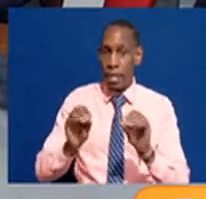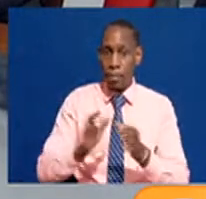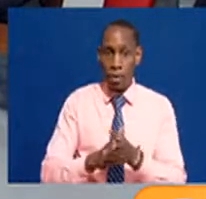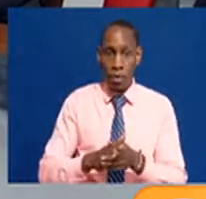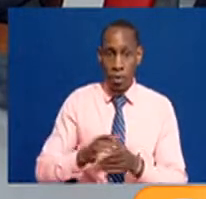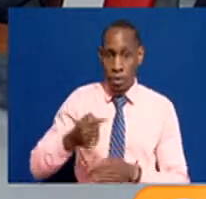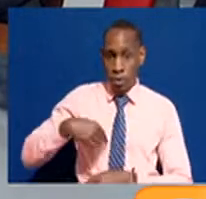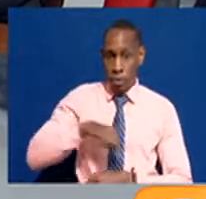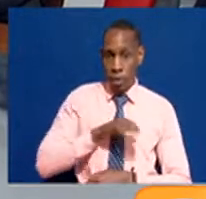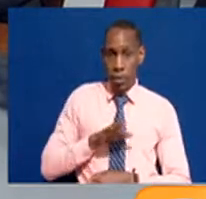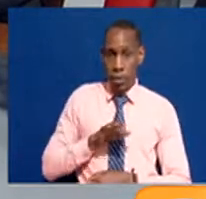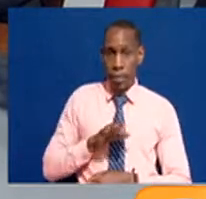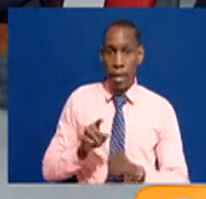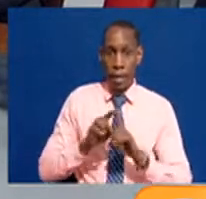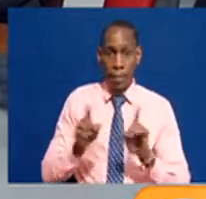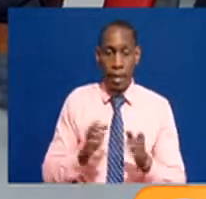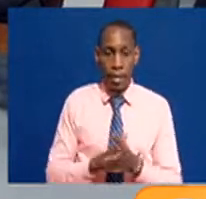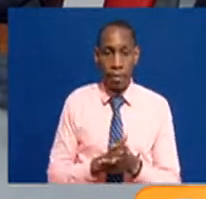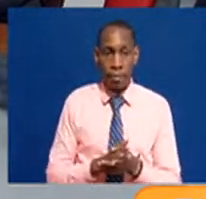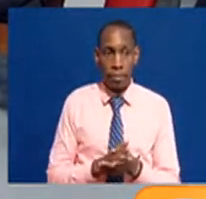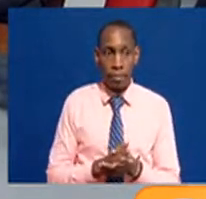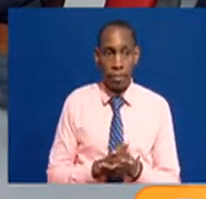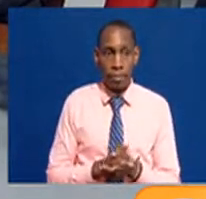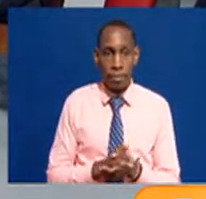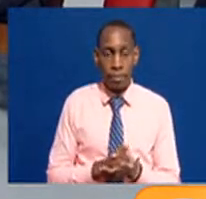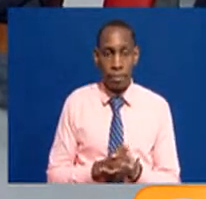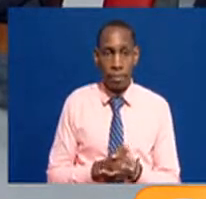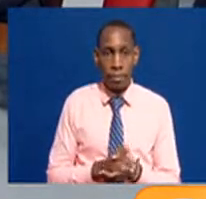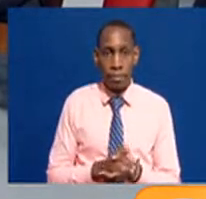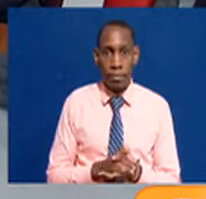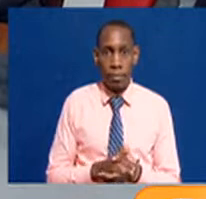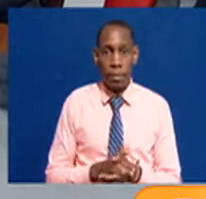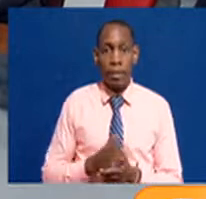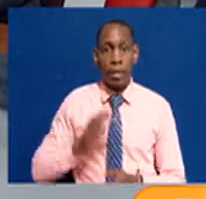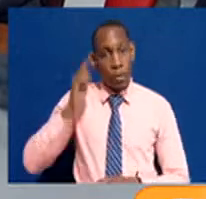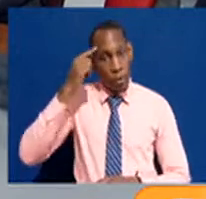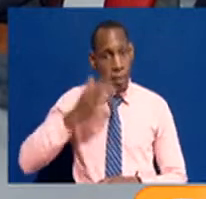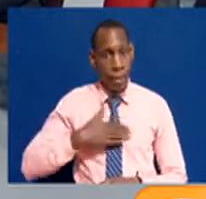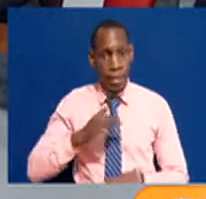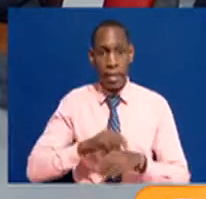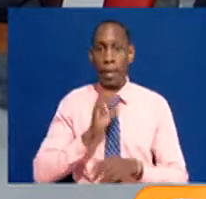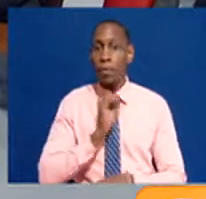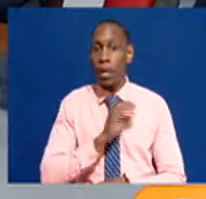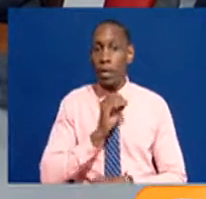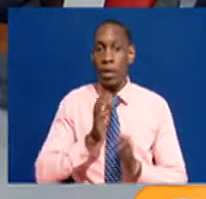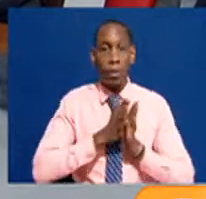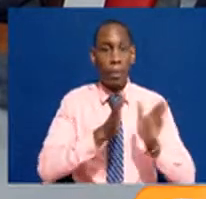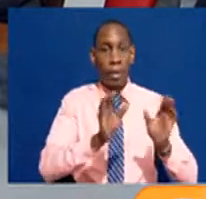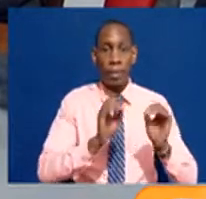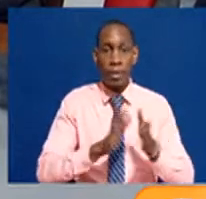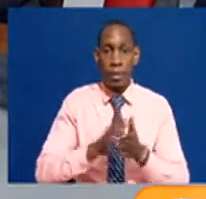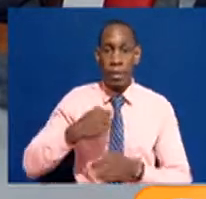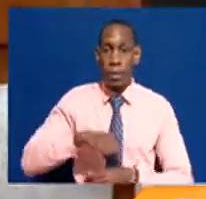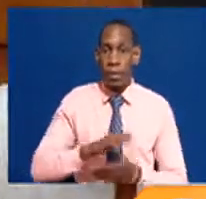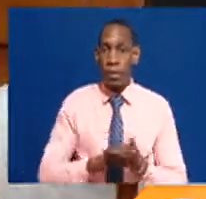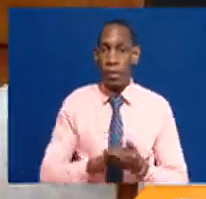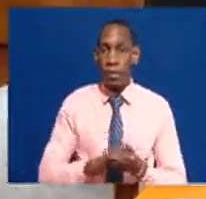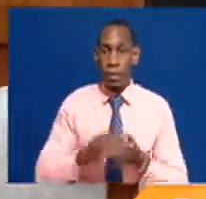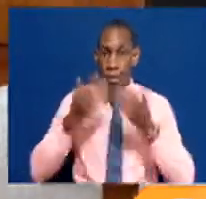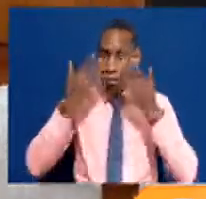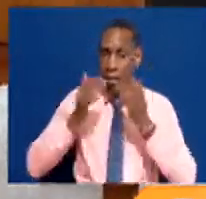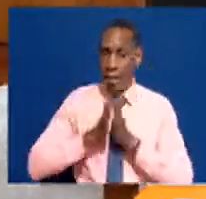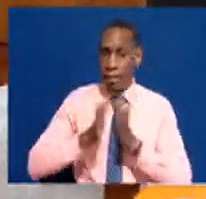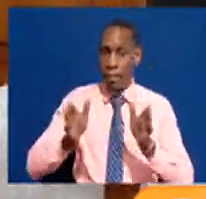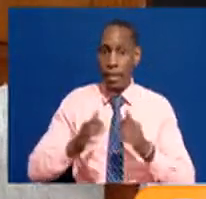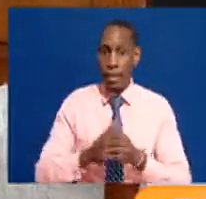we're women. It's just, it happens even to men. But I don't think when they cry, they don't cry publicly. We cried publicly. I agree. You know?